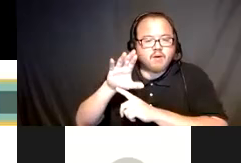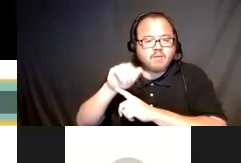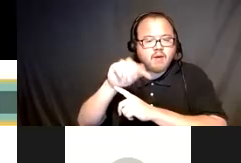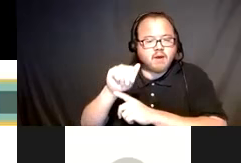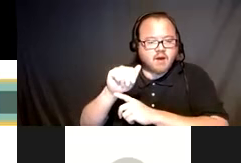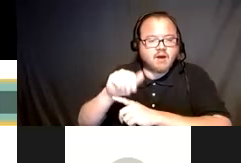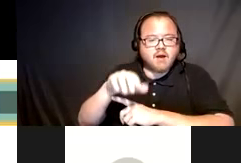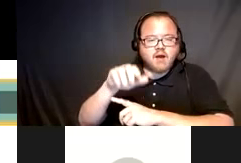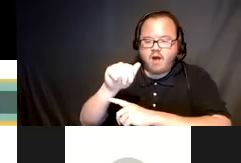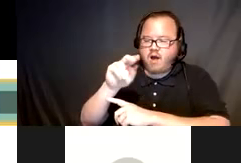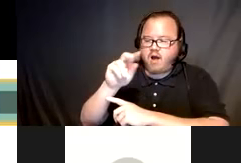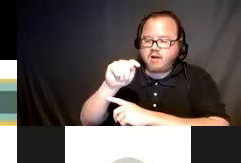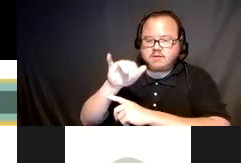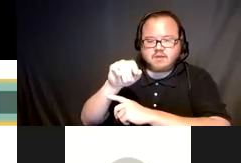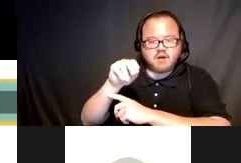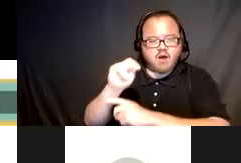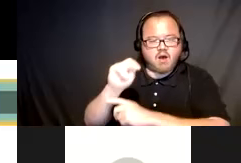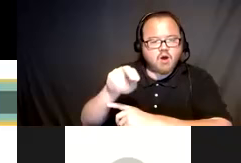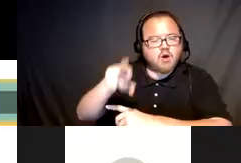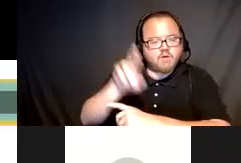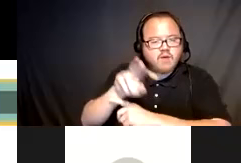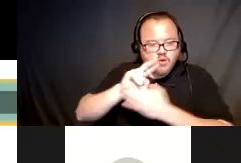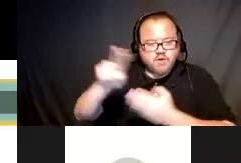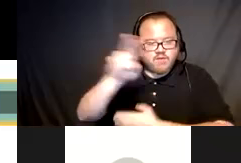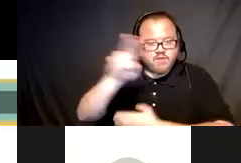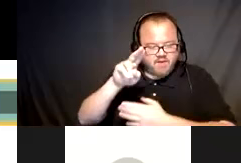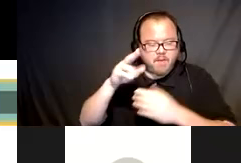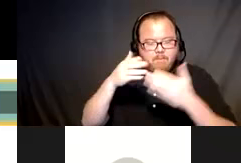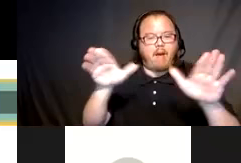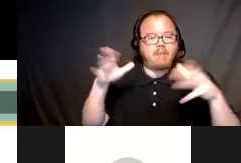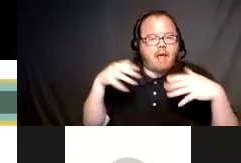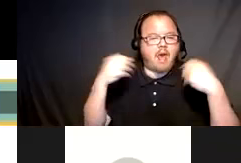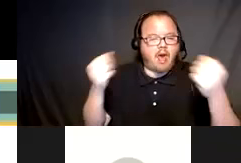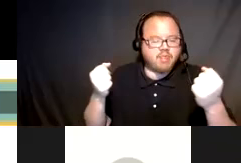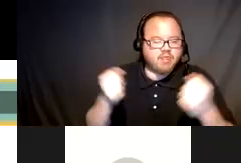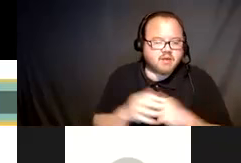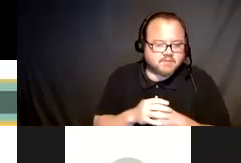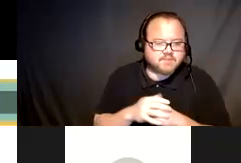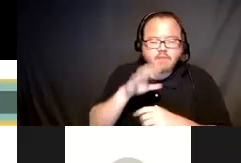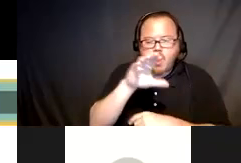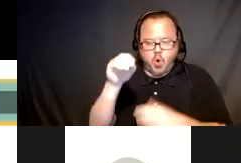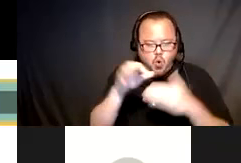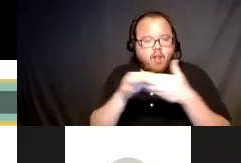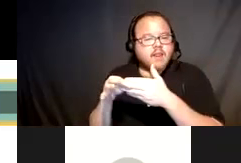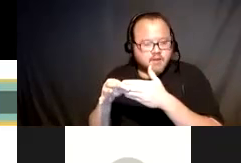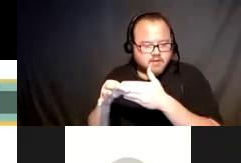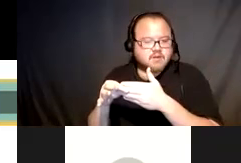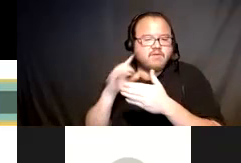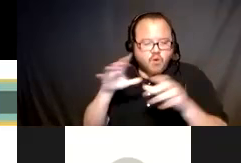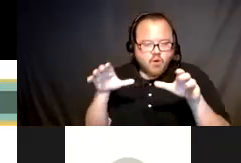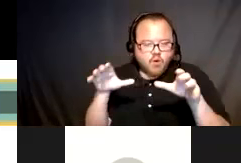Antion. I am with the Riverside University Health System Public Health, and I am also a co-lead for the